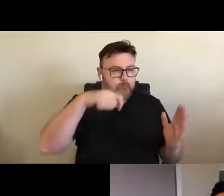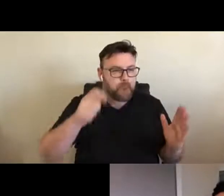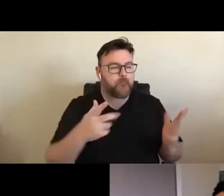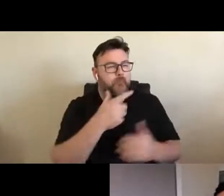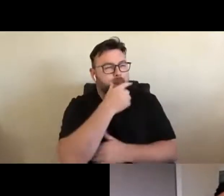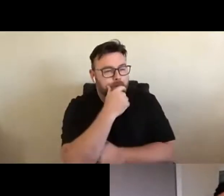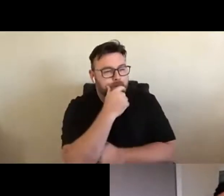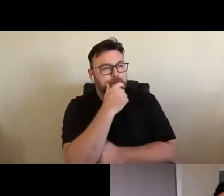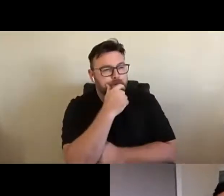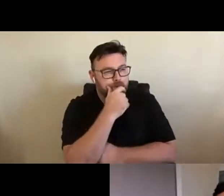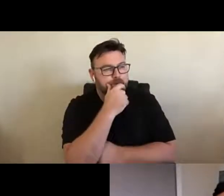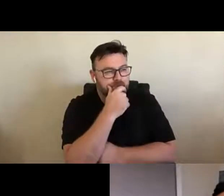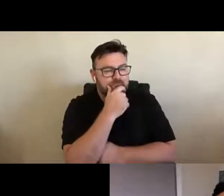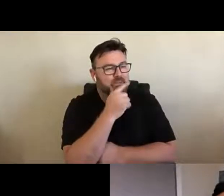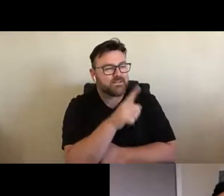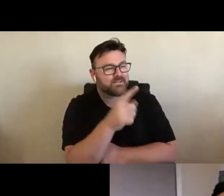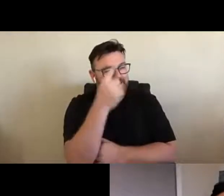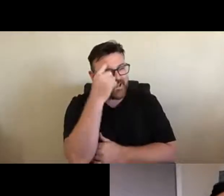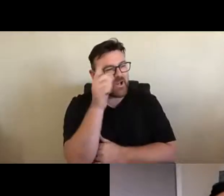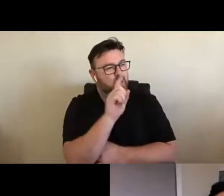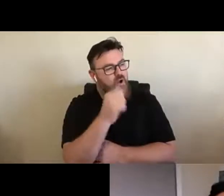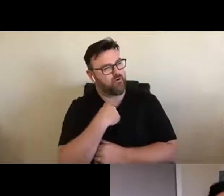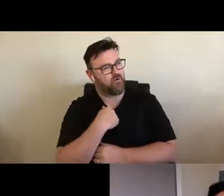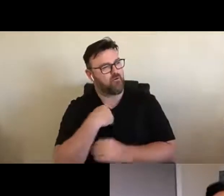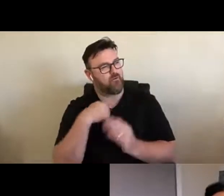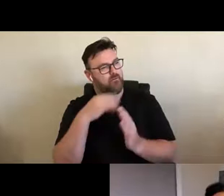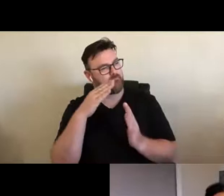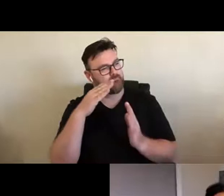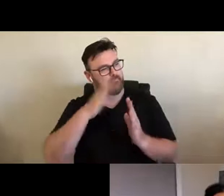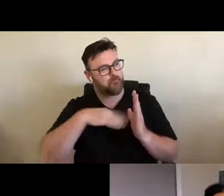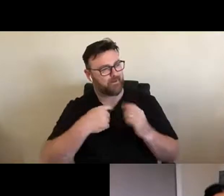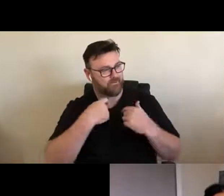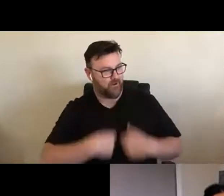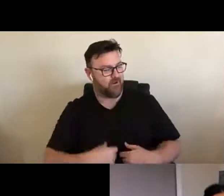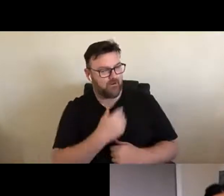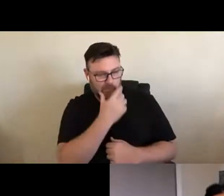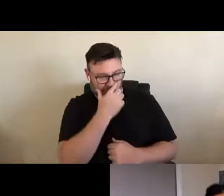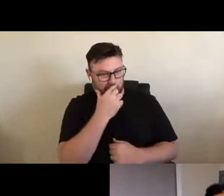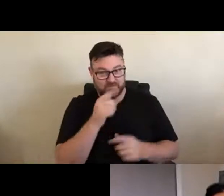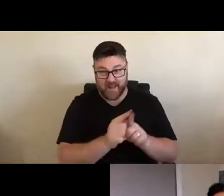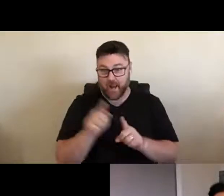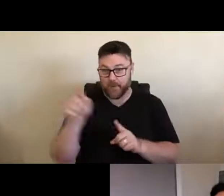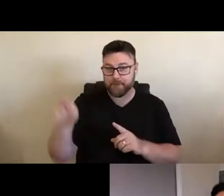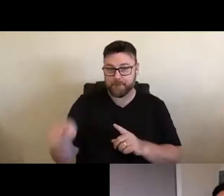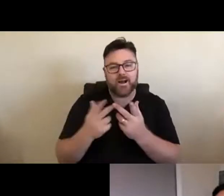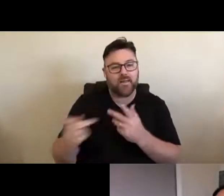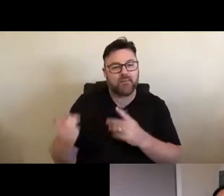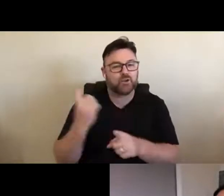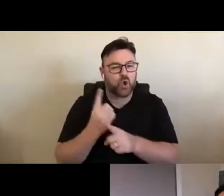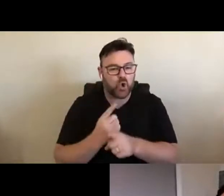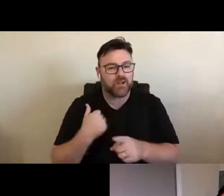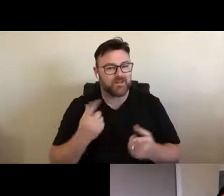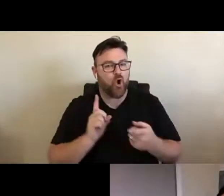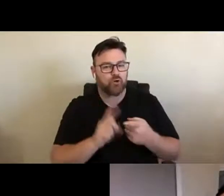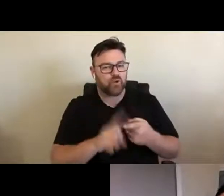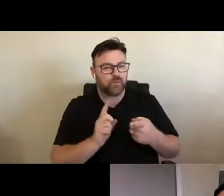really simple distillation is that as a painter, similar to what both Bronwyn and Gareth said, it's an